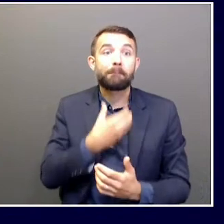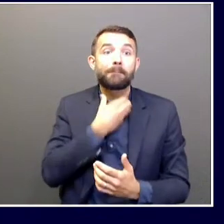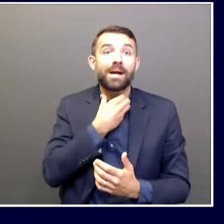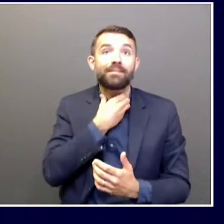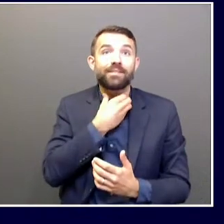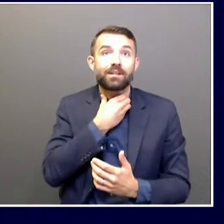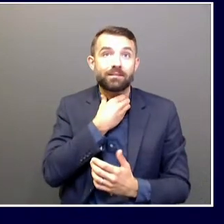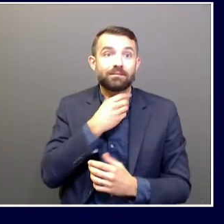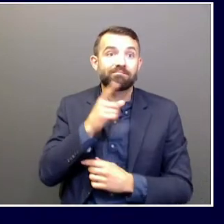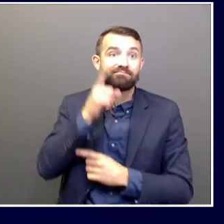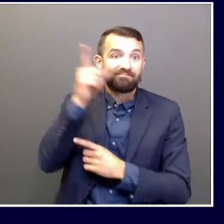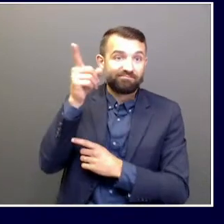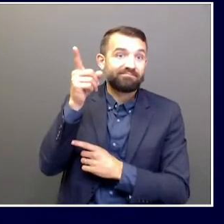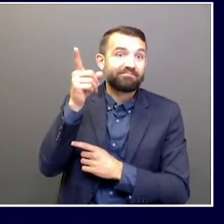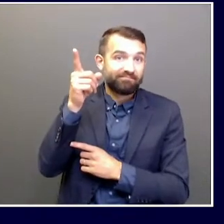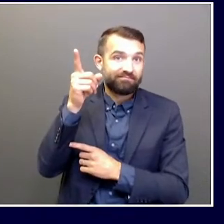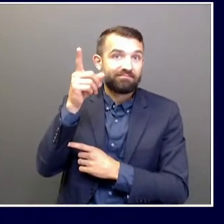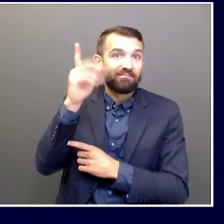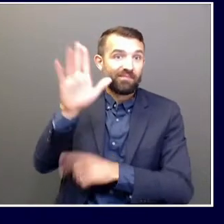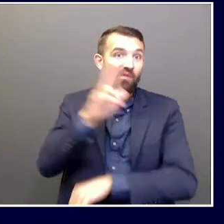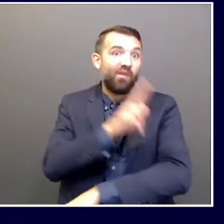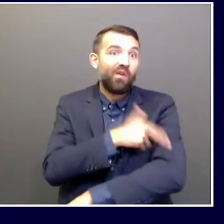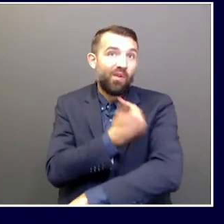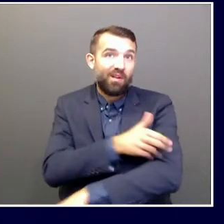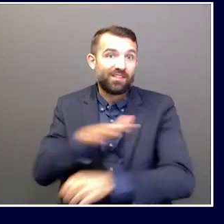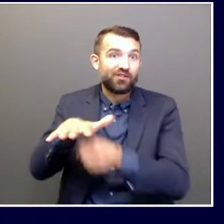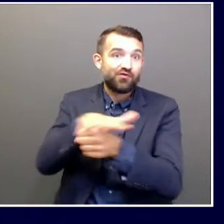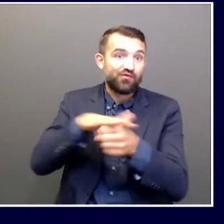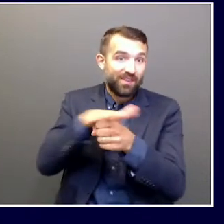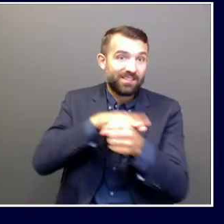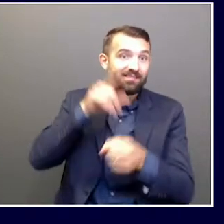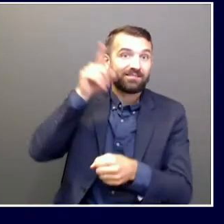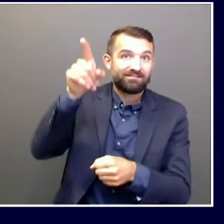week that 100% of their hospital staff are now